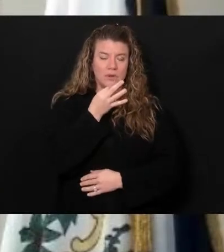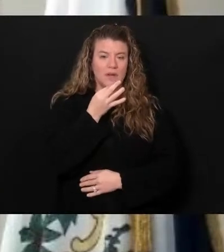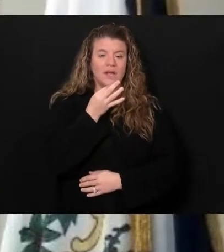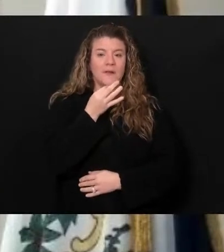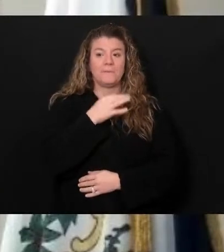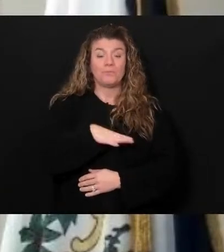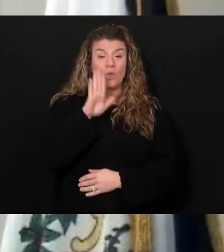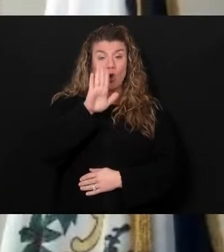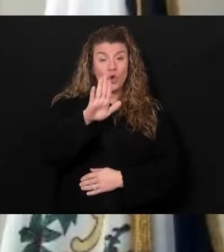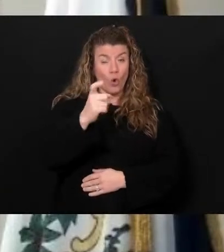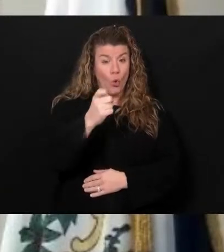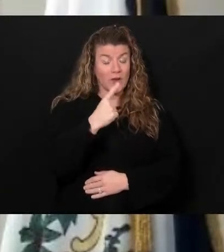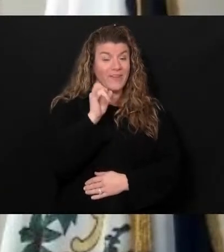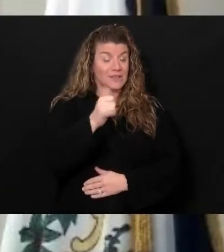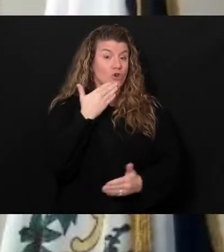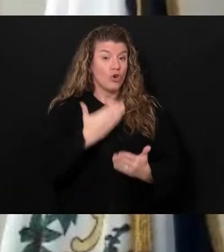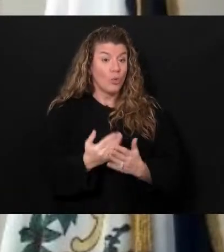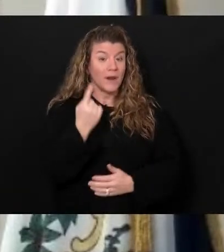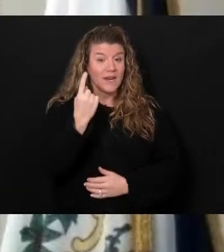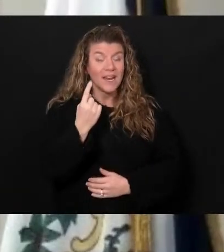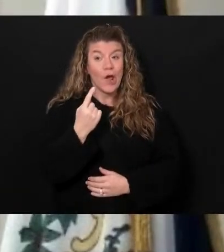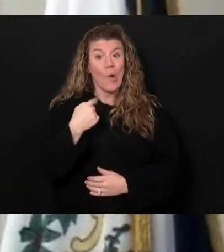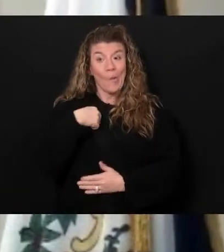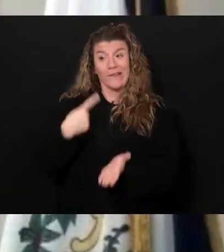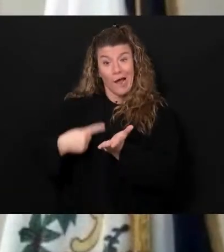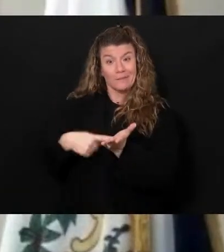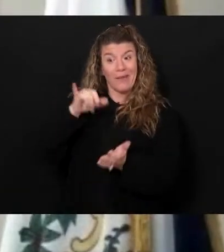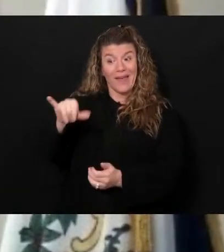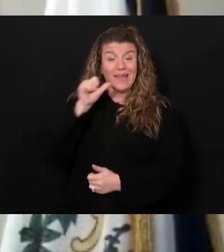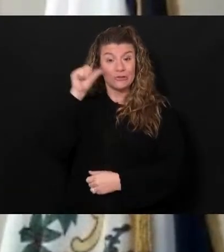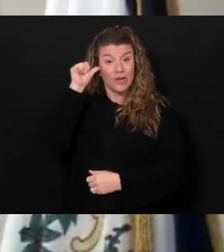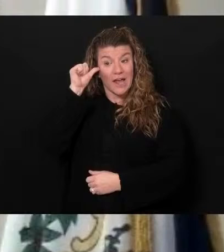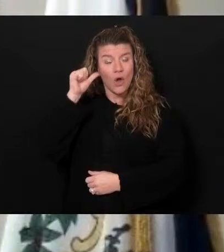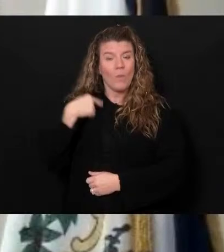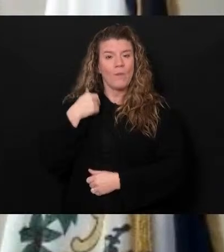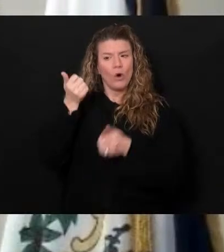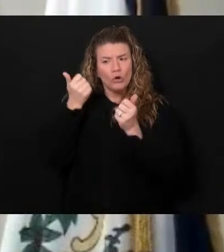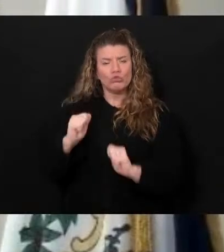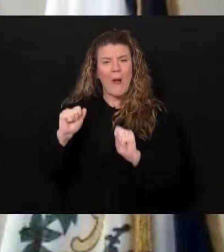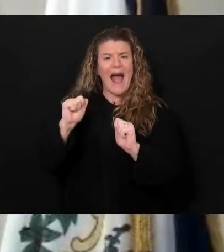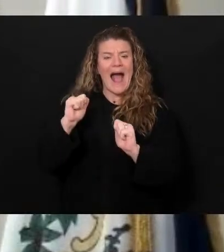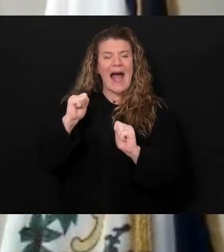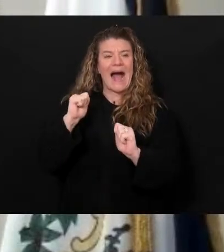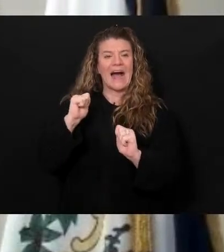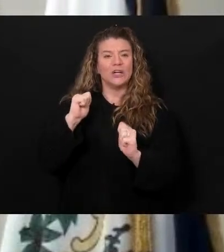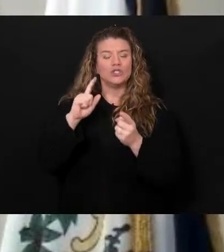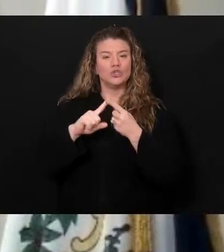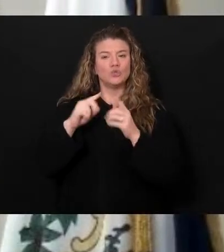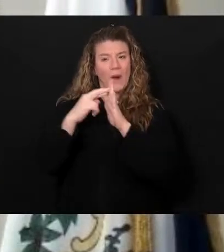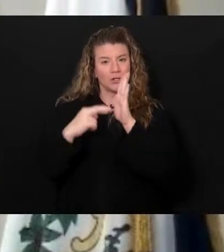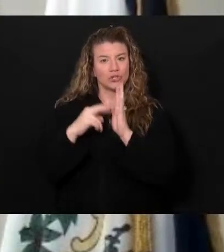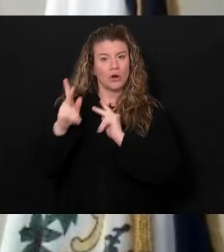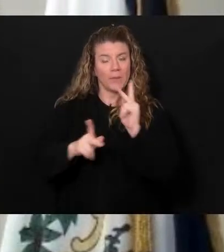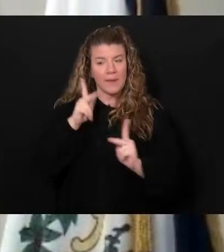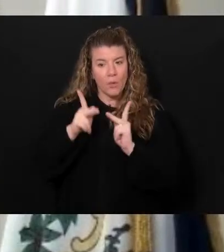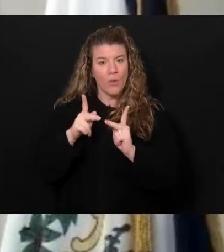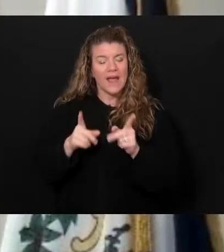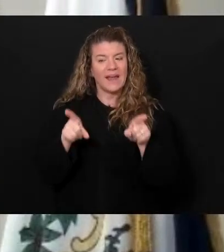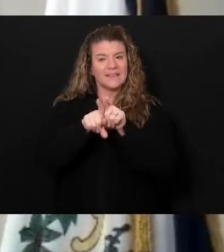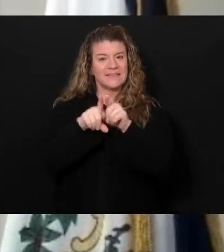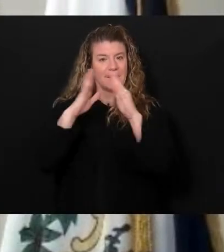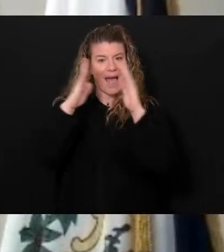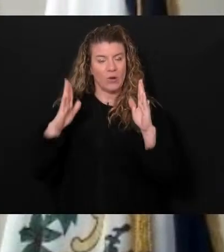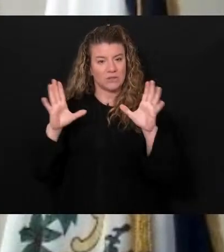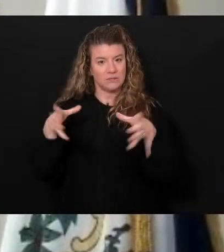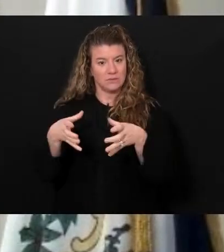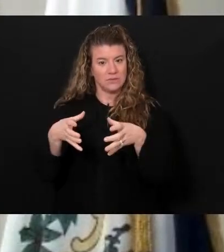Kenny, your question is a great one. We actually talked about that yesterday, and we were going to try to register folks in the same household.